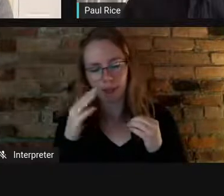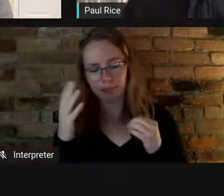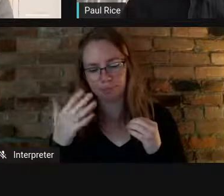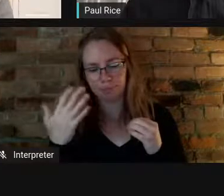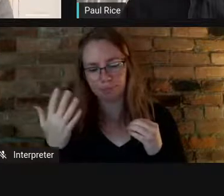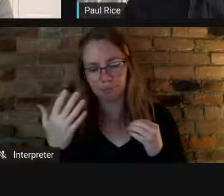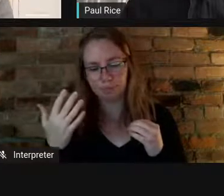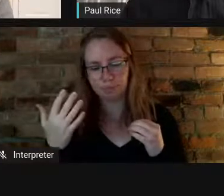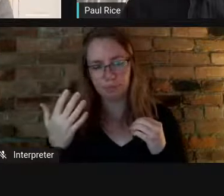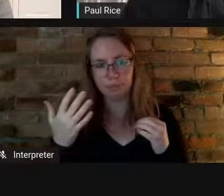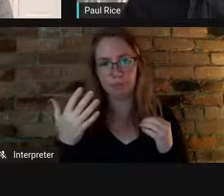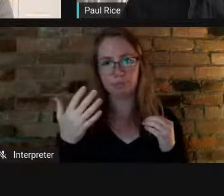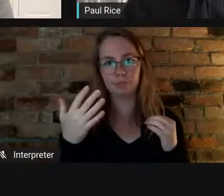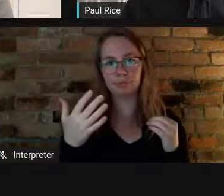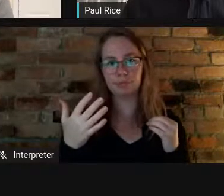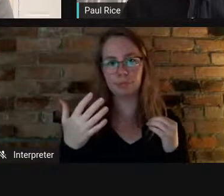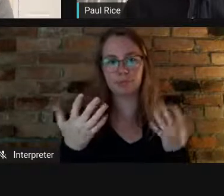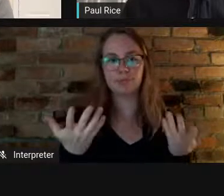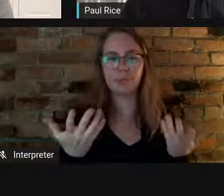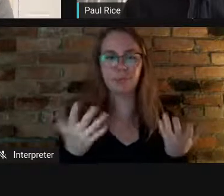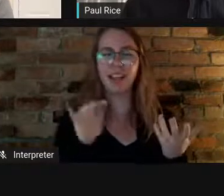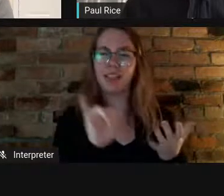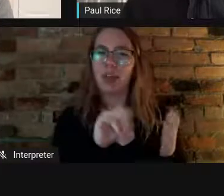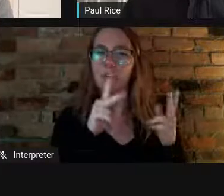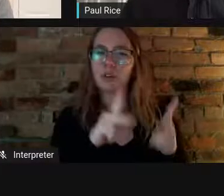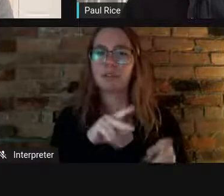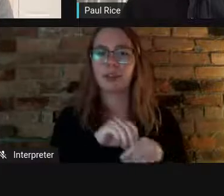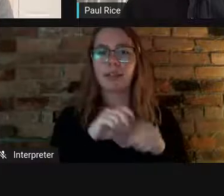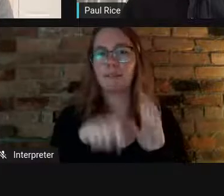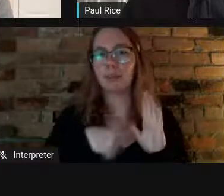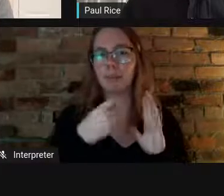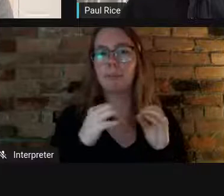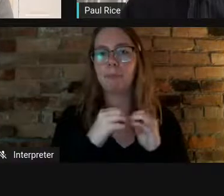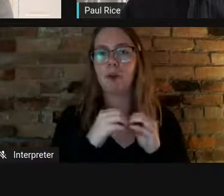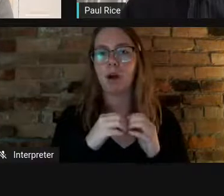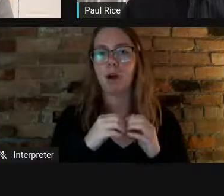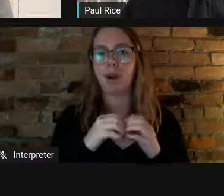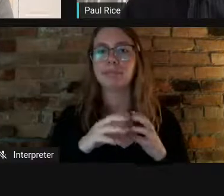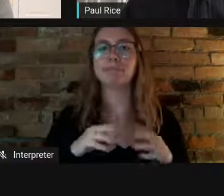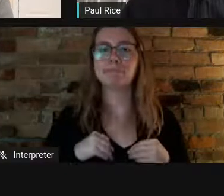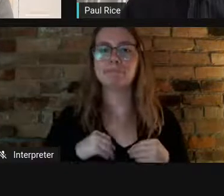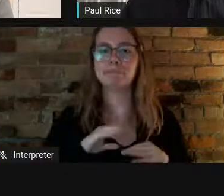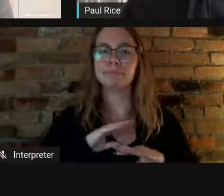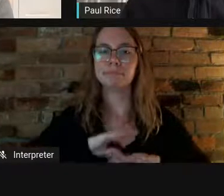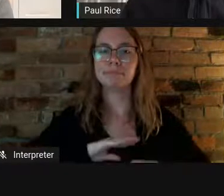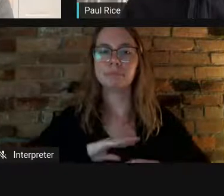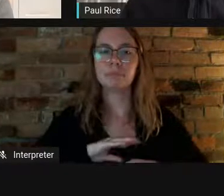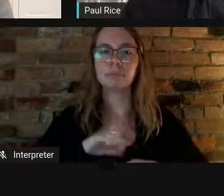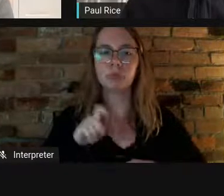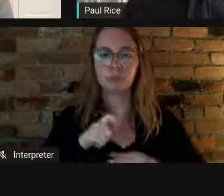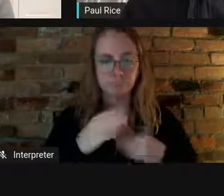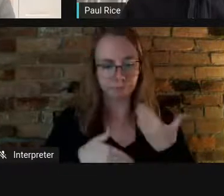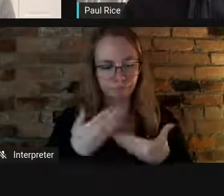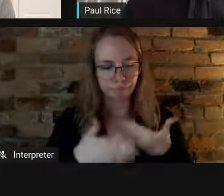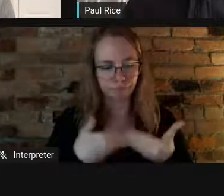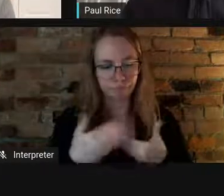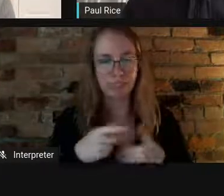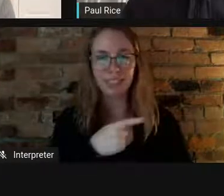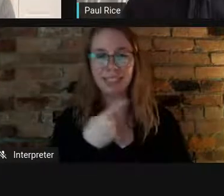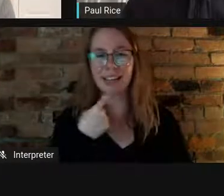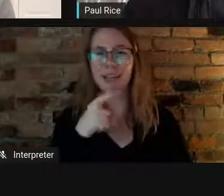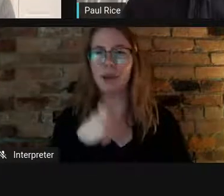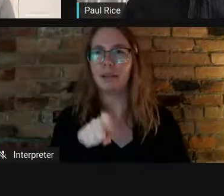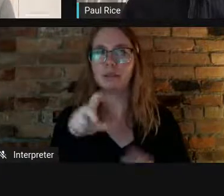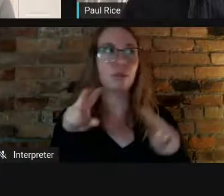to keep his head down. And, you know, I think his words was like, you have to look around and see where you are before you